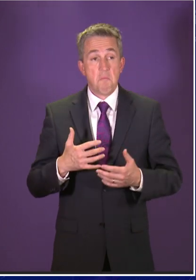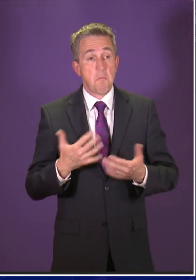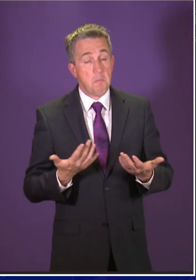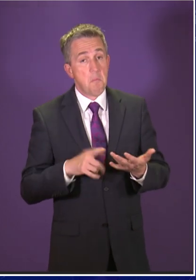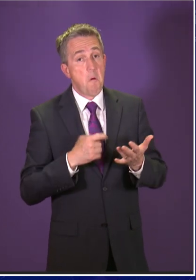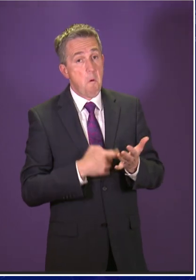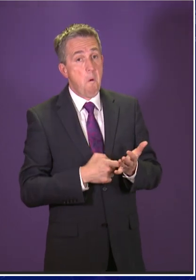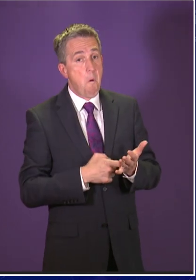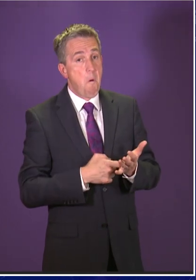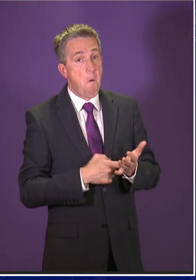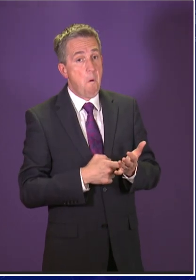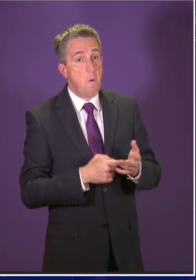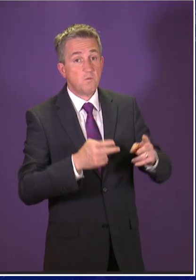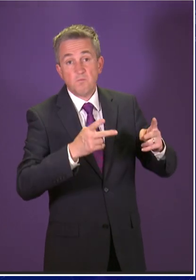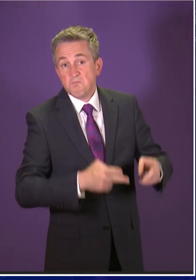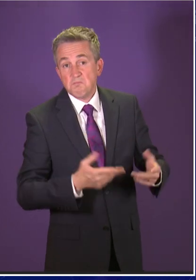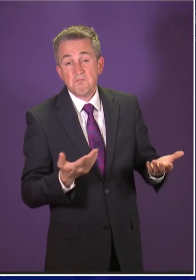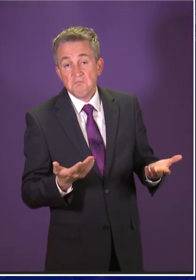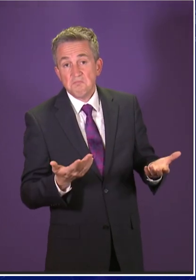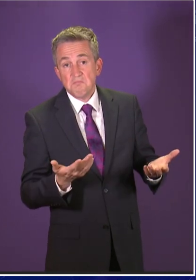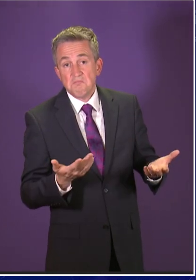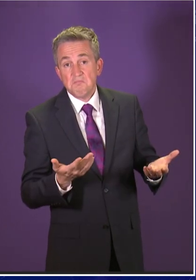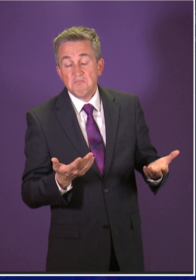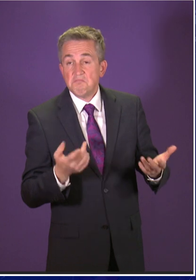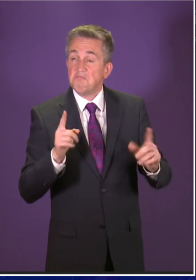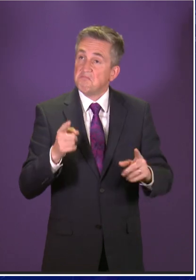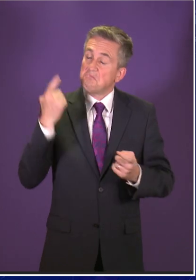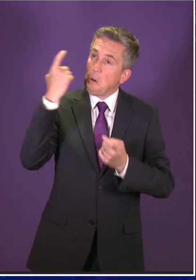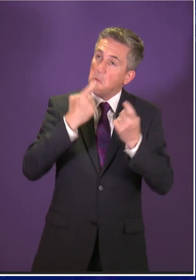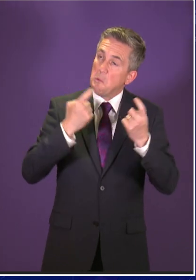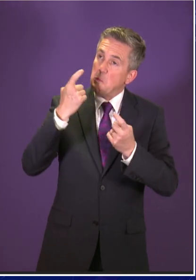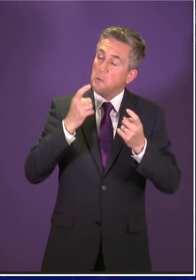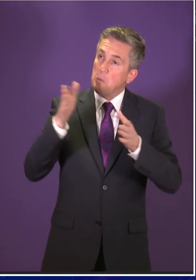or not to be? That is the question.